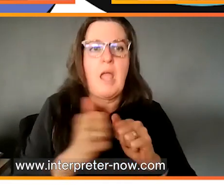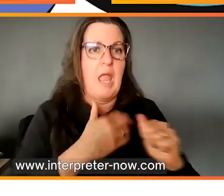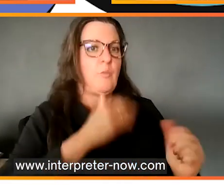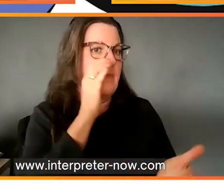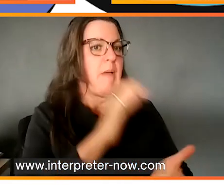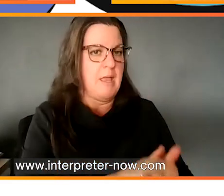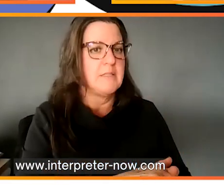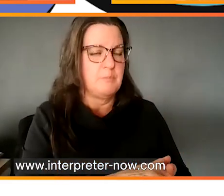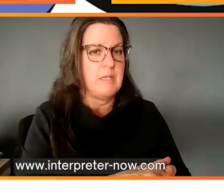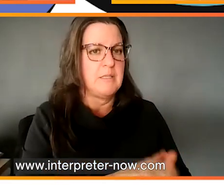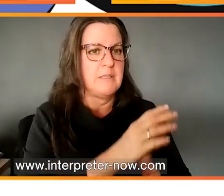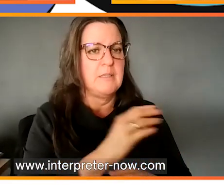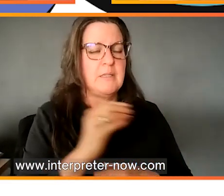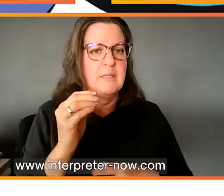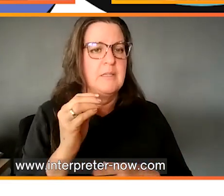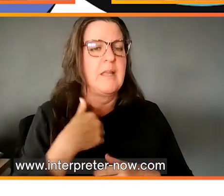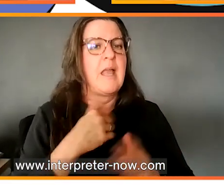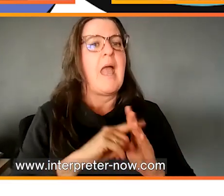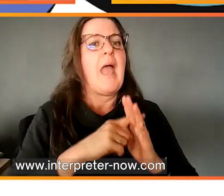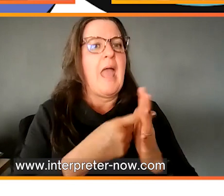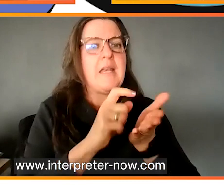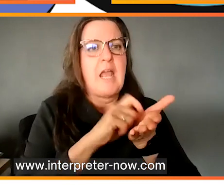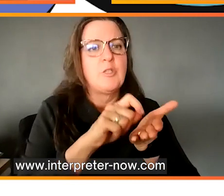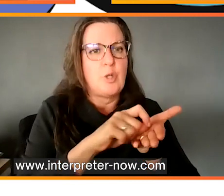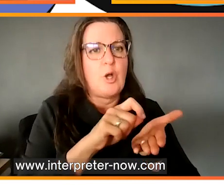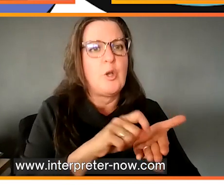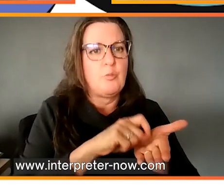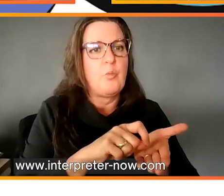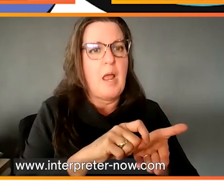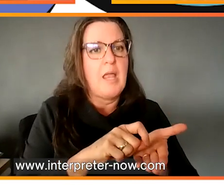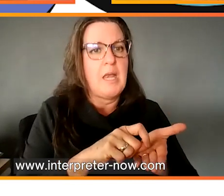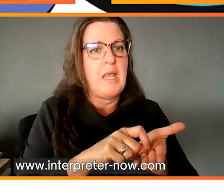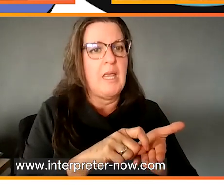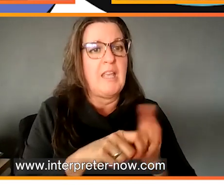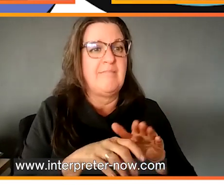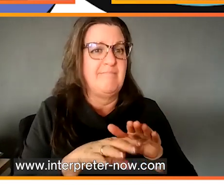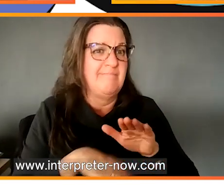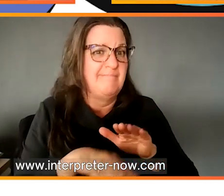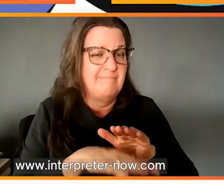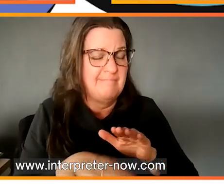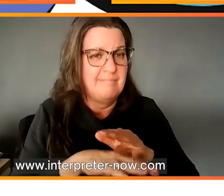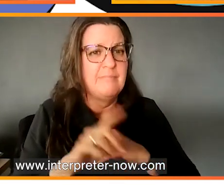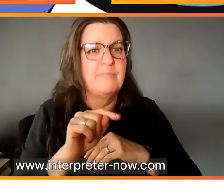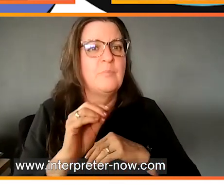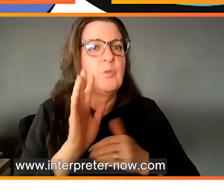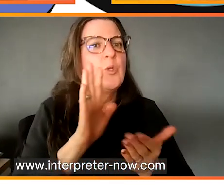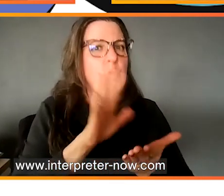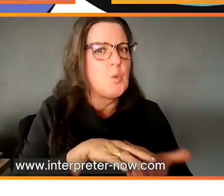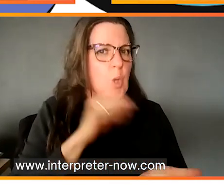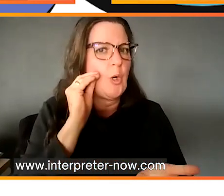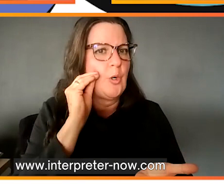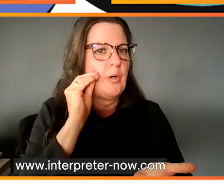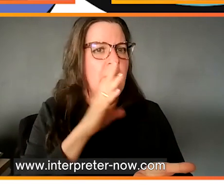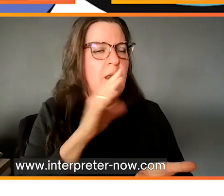and upsetting and confusing and all of, sort of all these emotions that I was in at